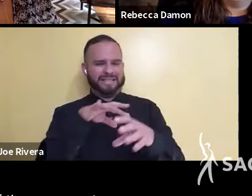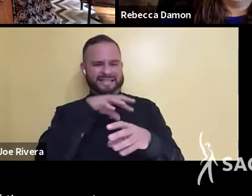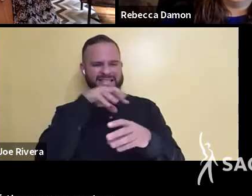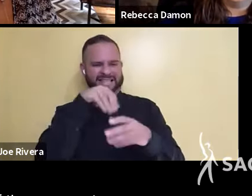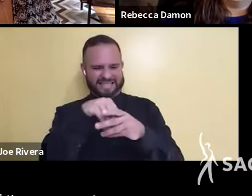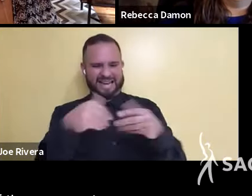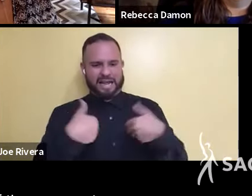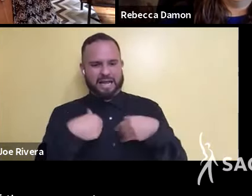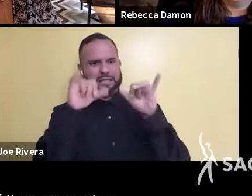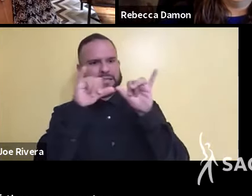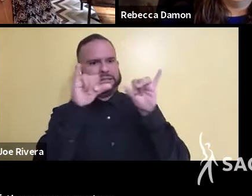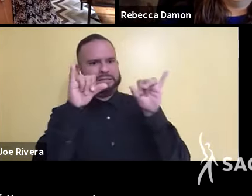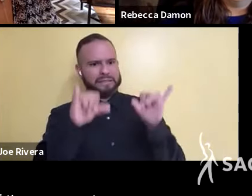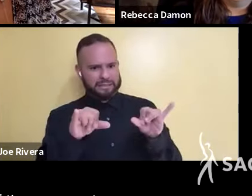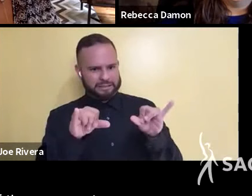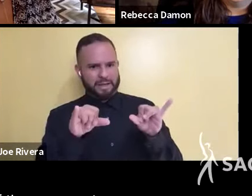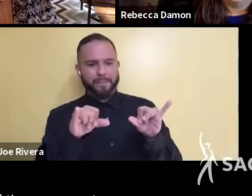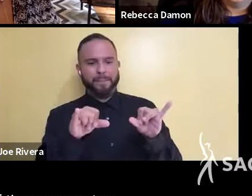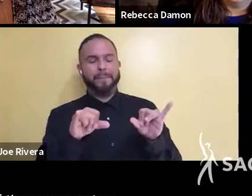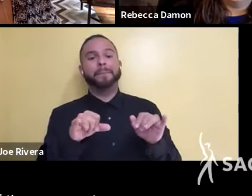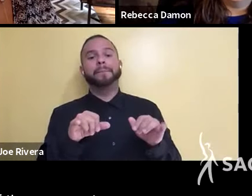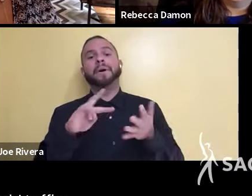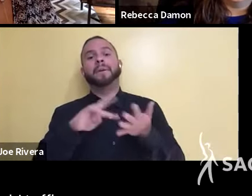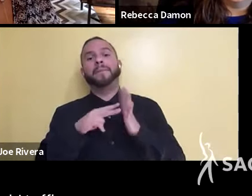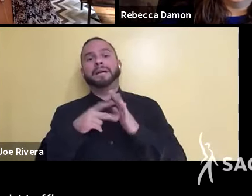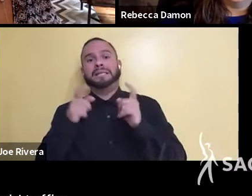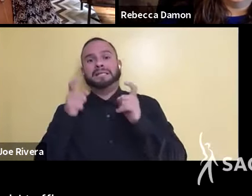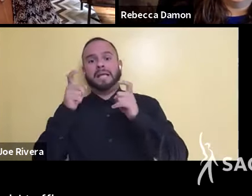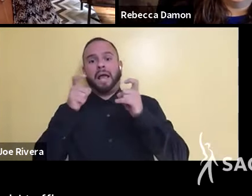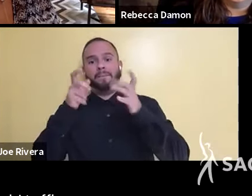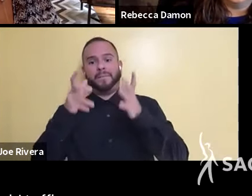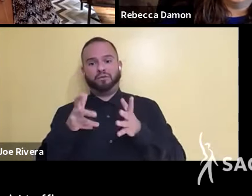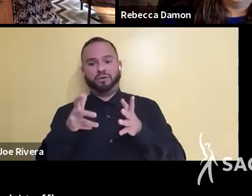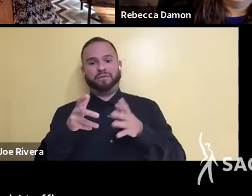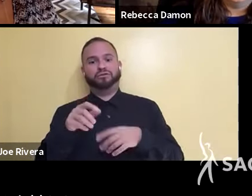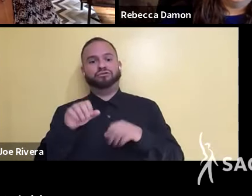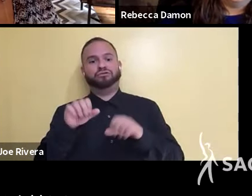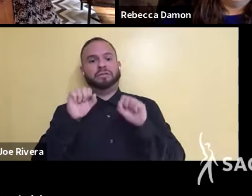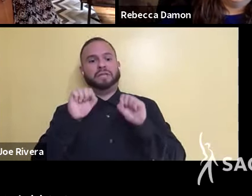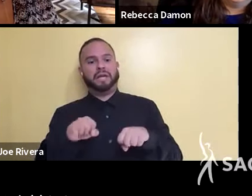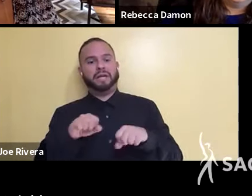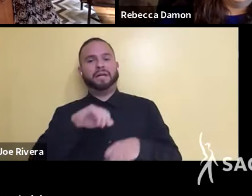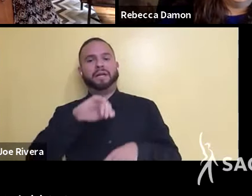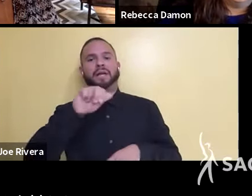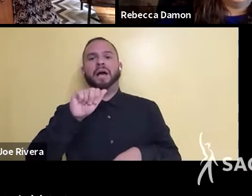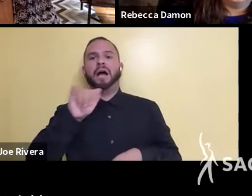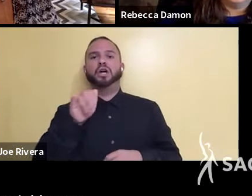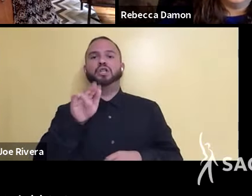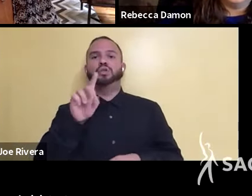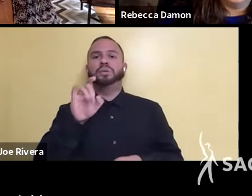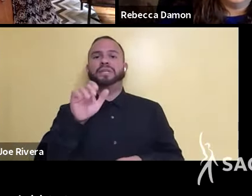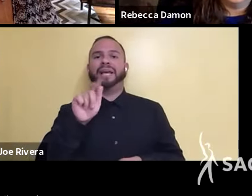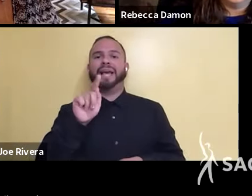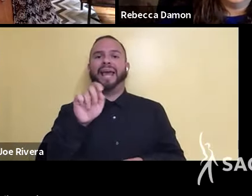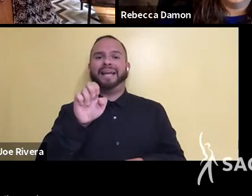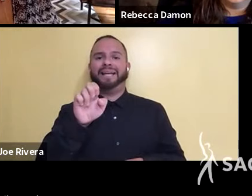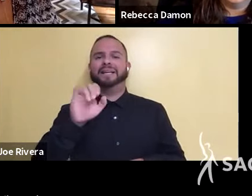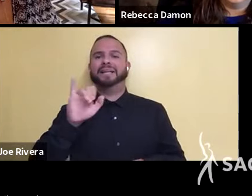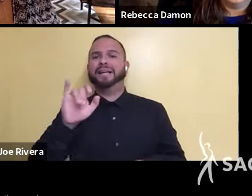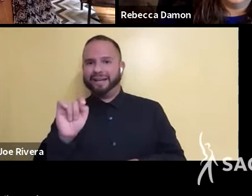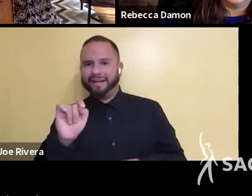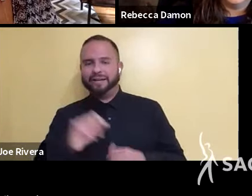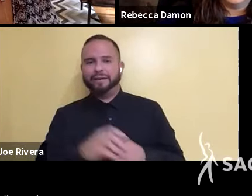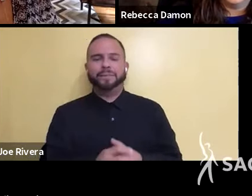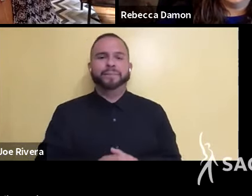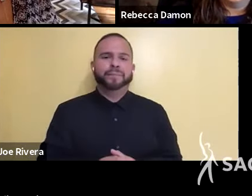could have the administrators there adjudicate it, and then you could actually bring